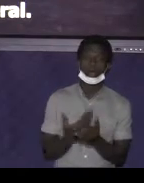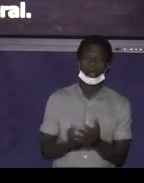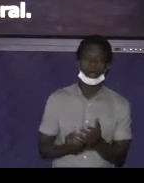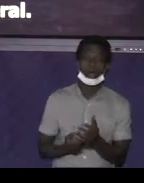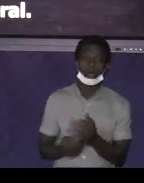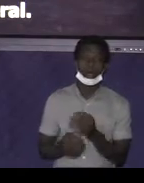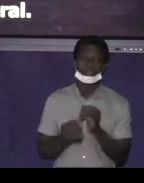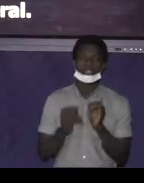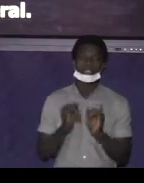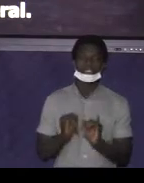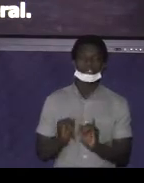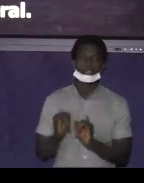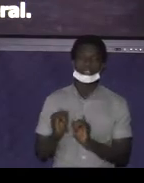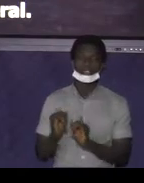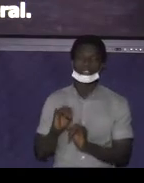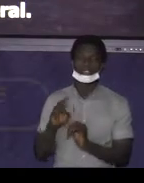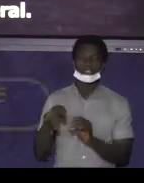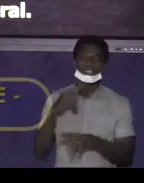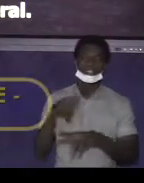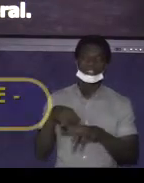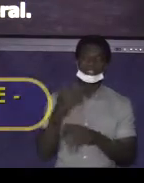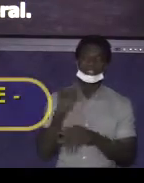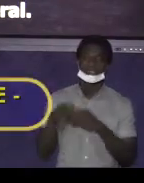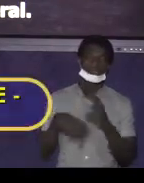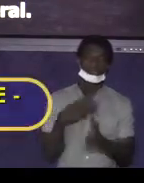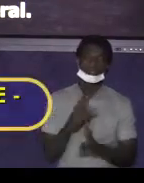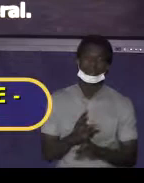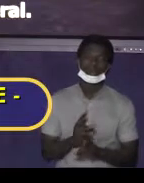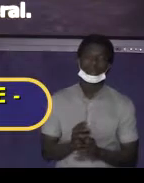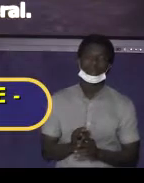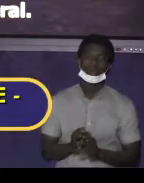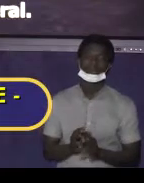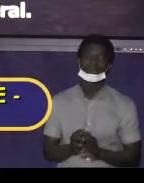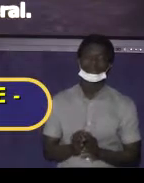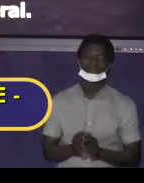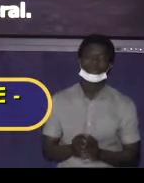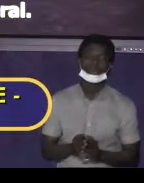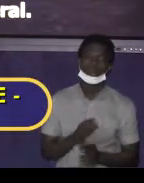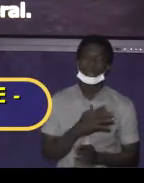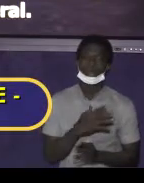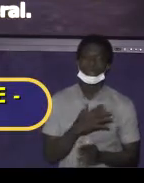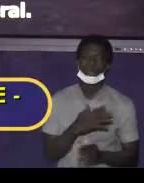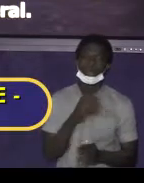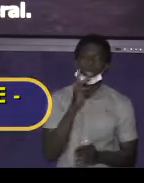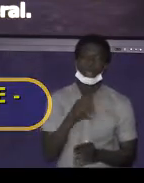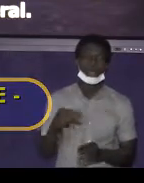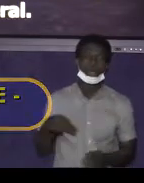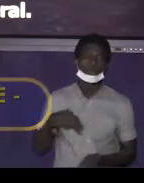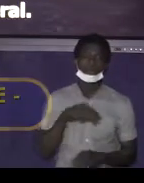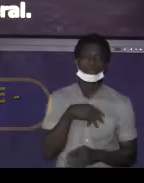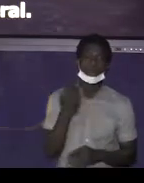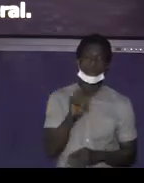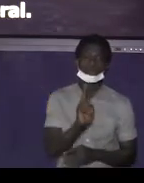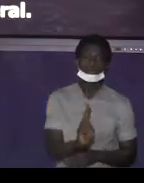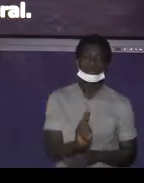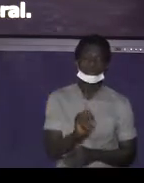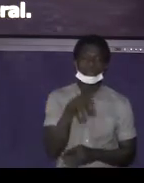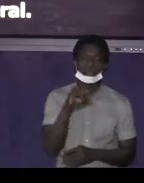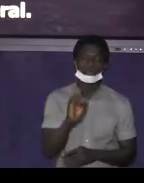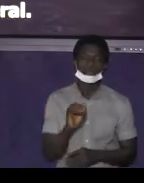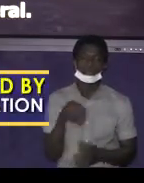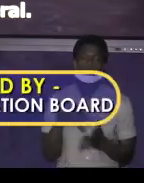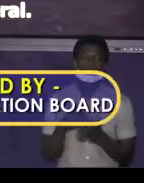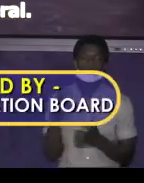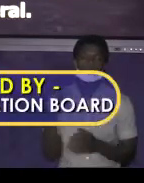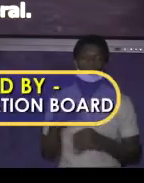all independent nations of the world. Almost all independent nations of the world are member of